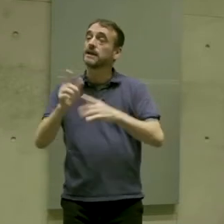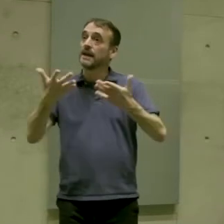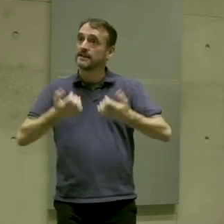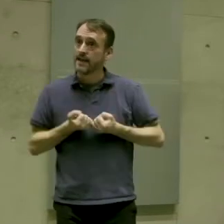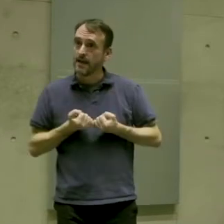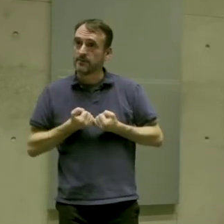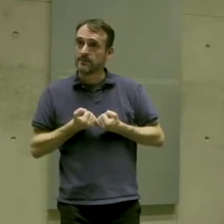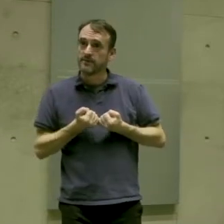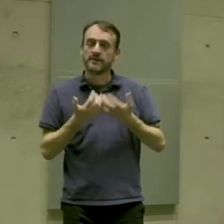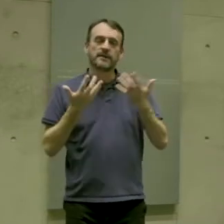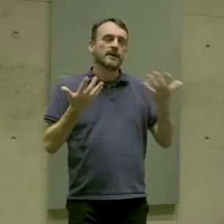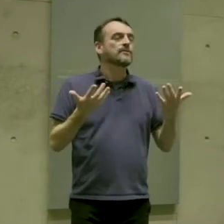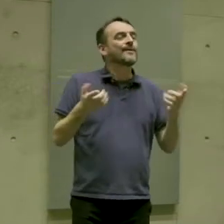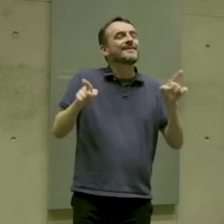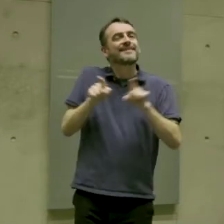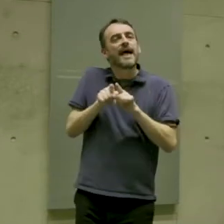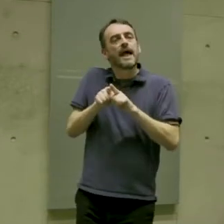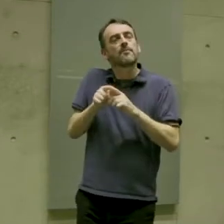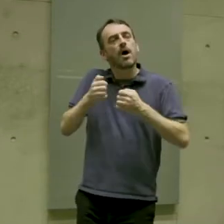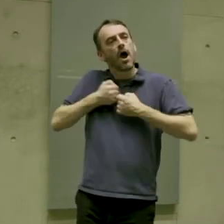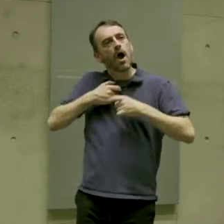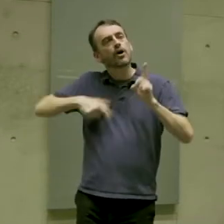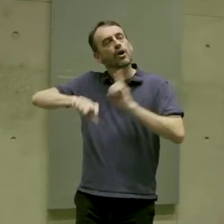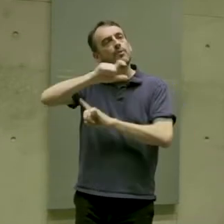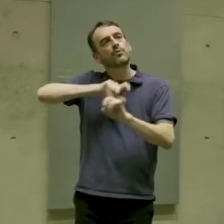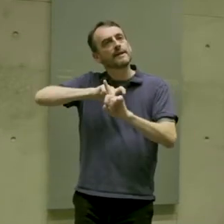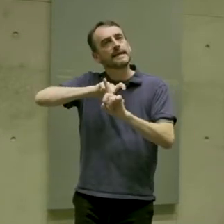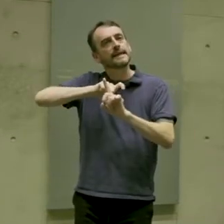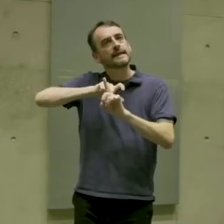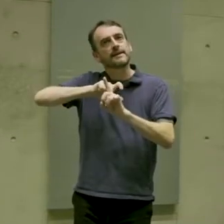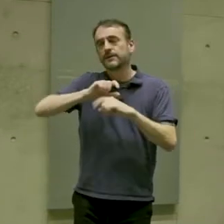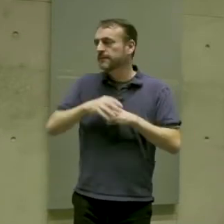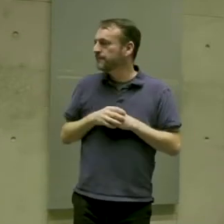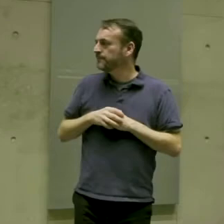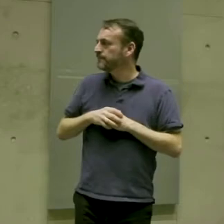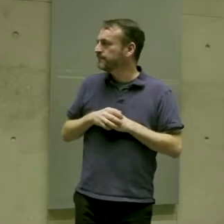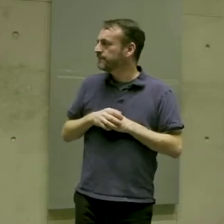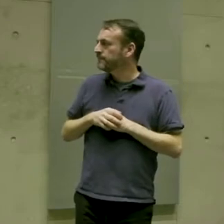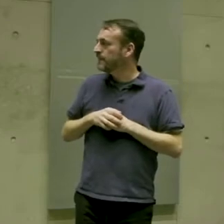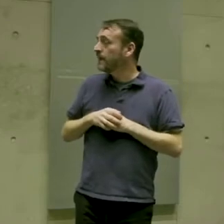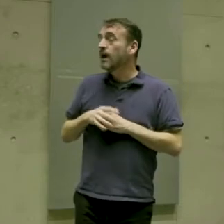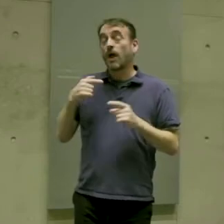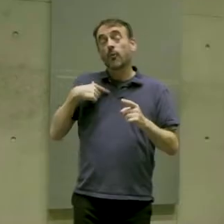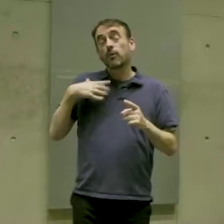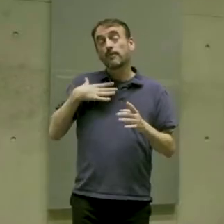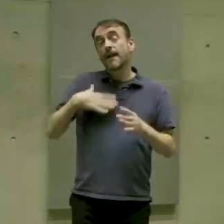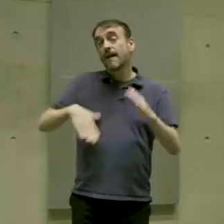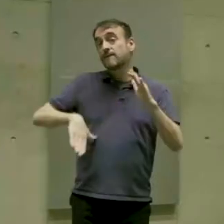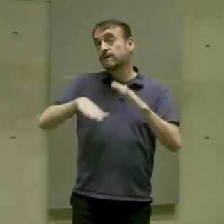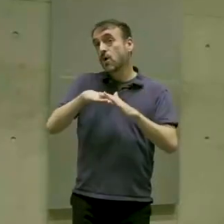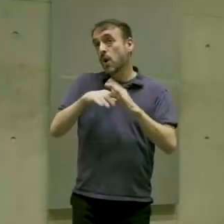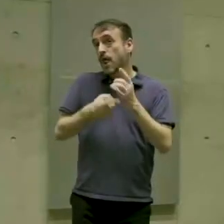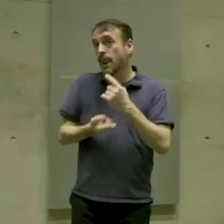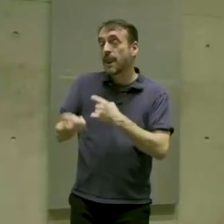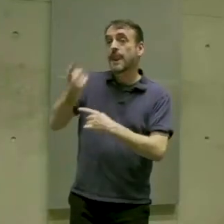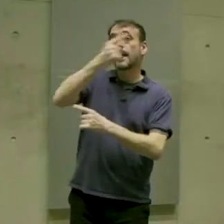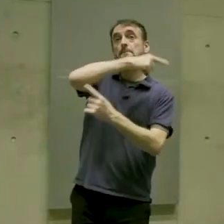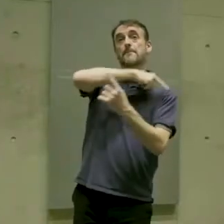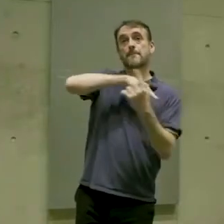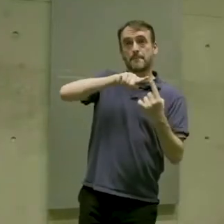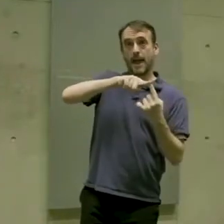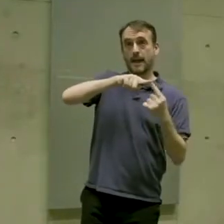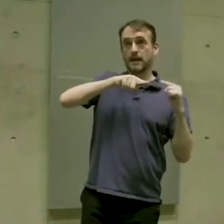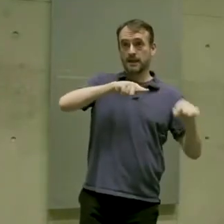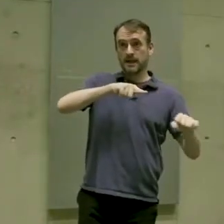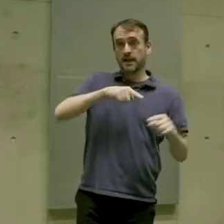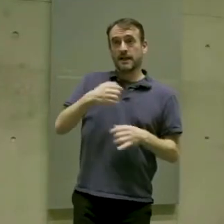our community. So as an example, and to go sort of fully full circle, I can go back to one of the games that was a huge